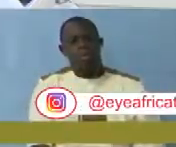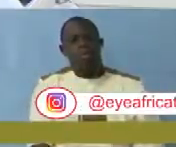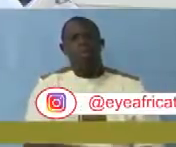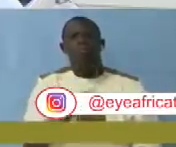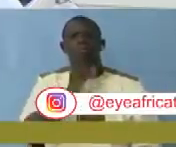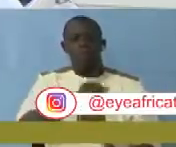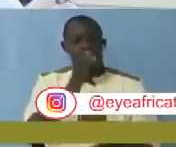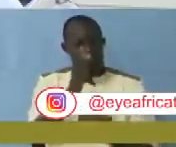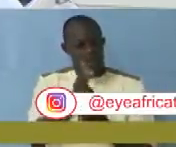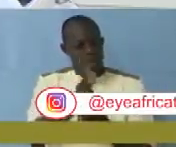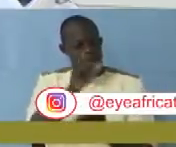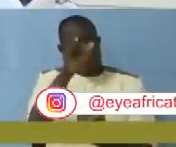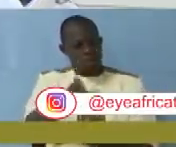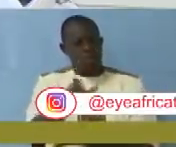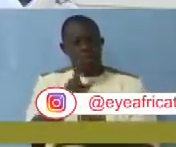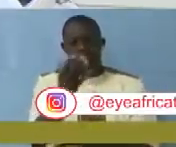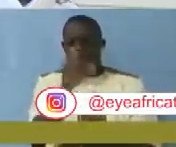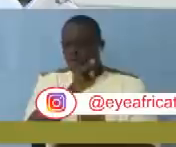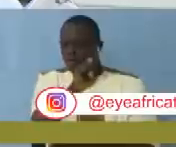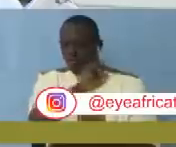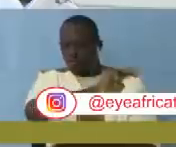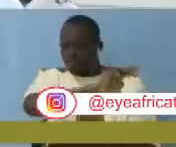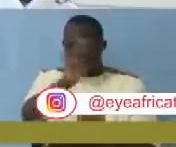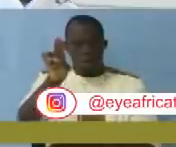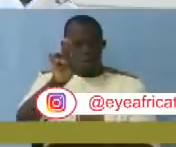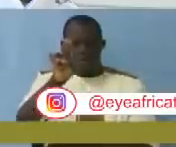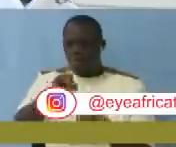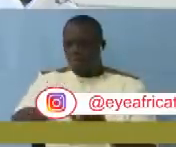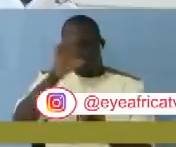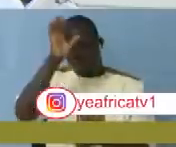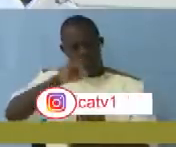maybe you are not getting me, but I am getting you.